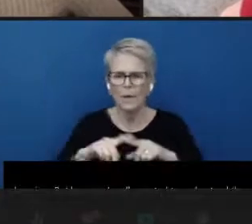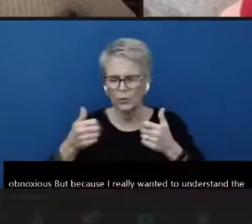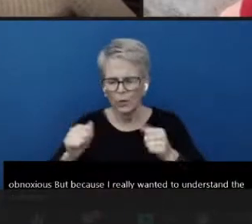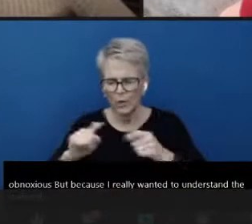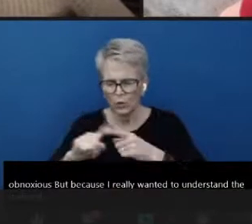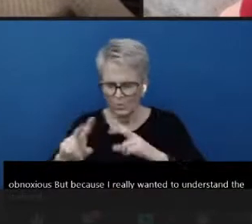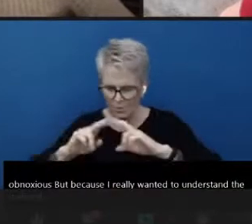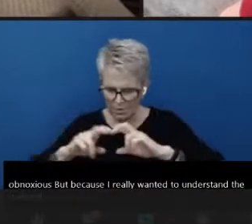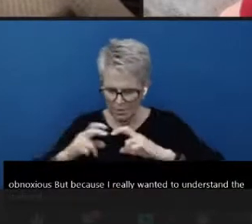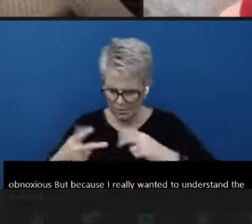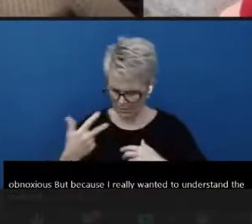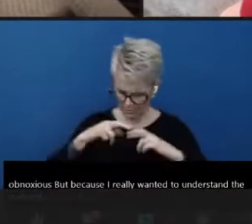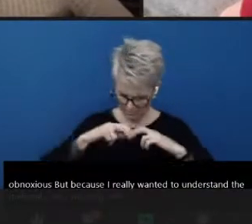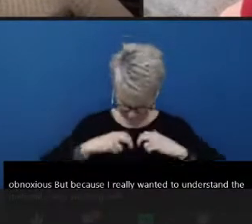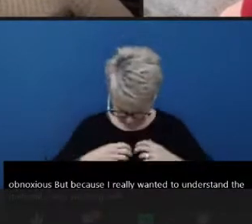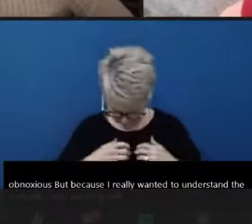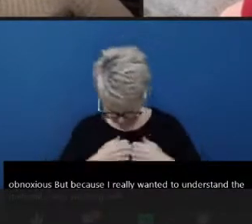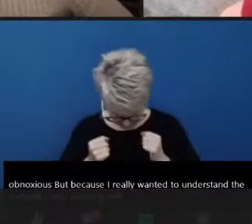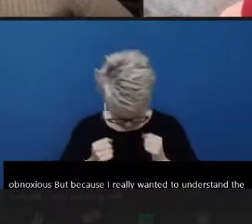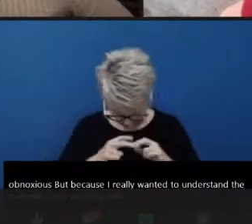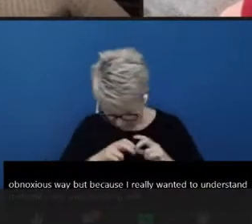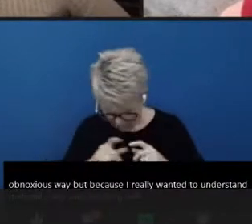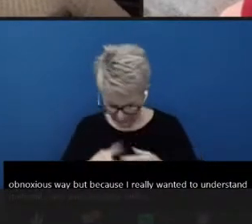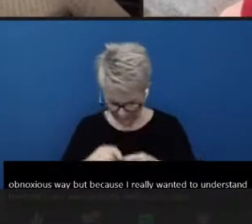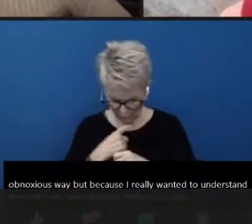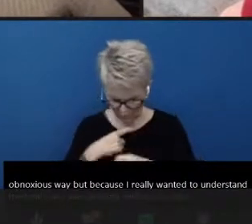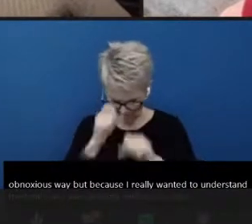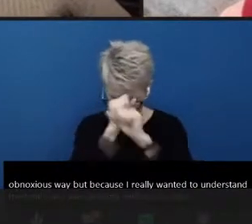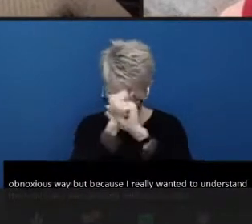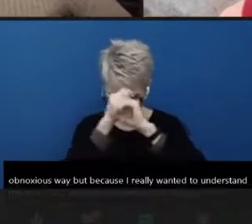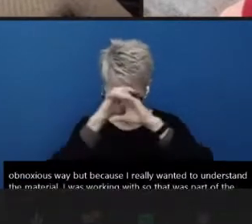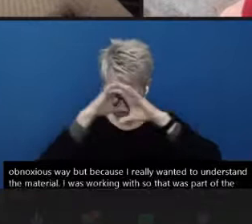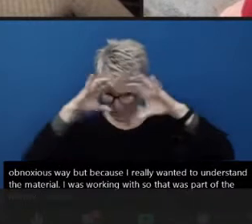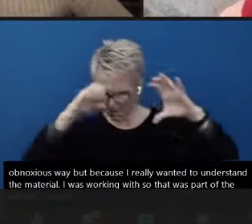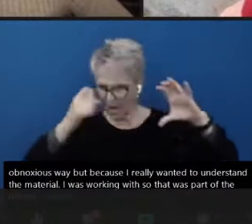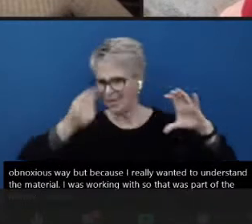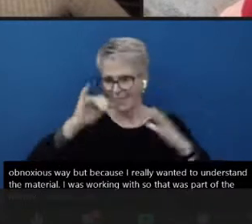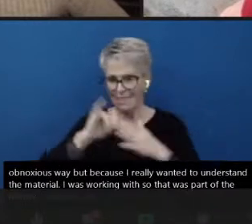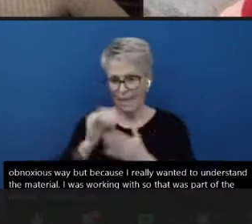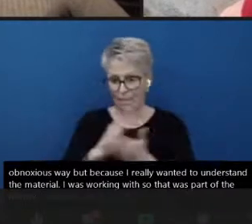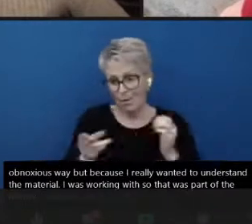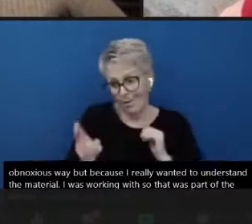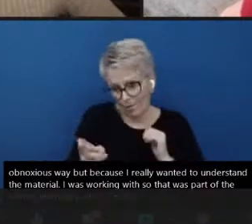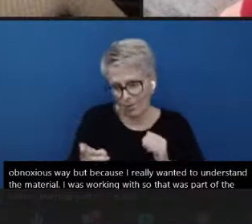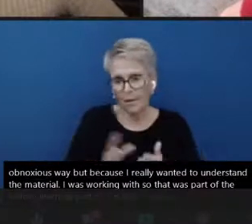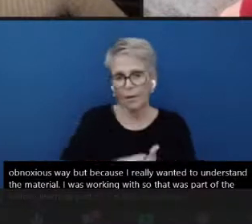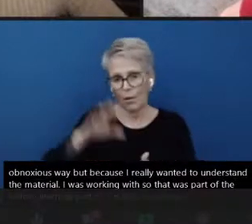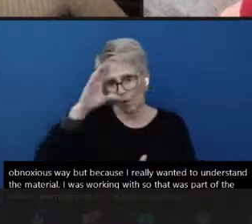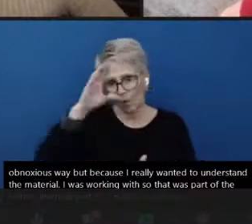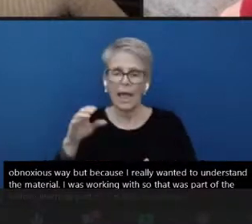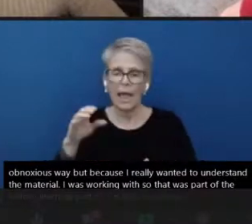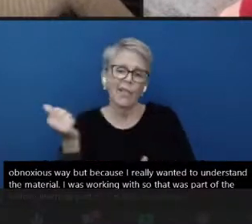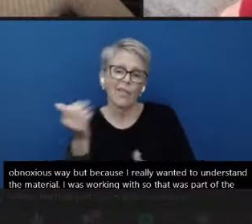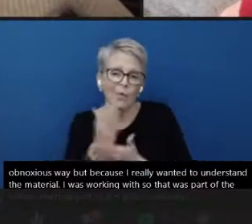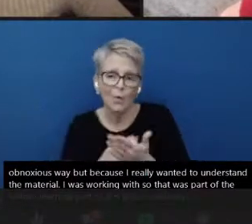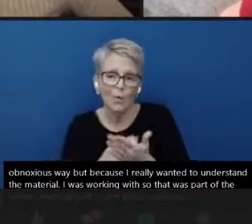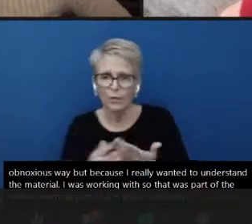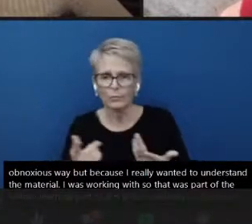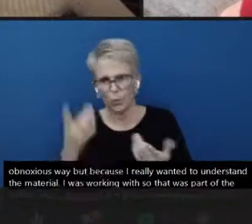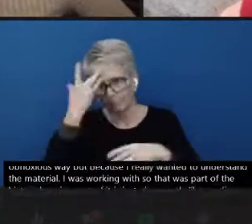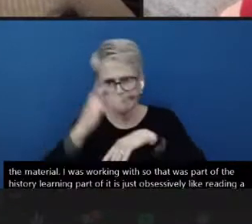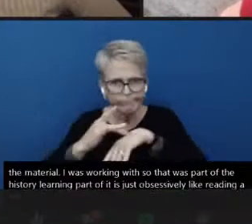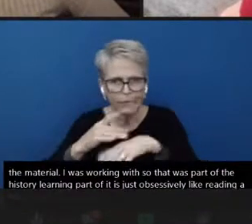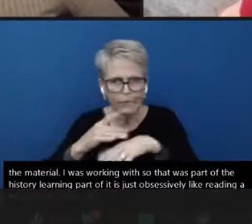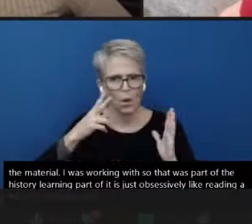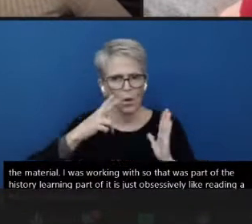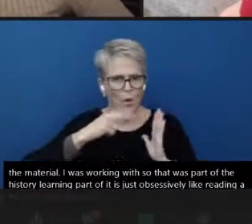material I was working with. So that was part of the history learning. Part of it is just obsessively like reading a lot to